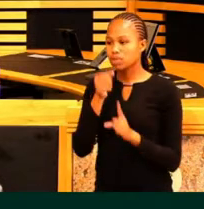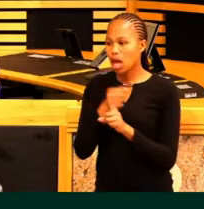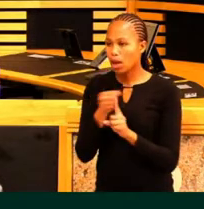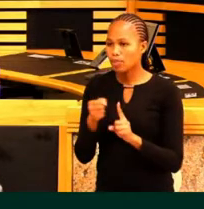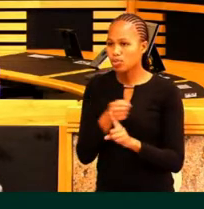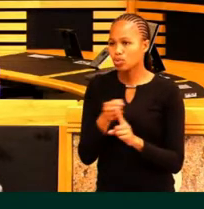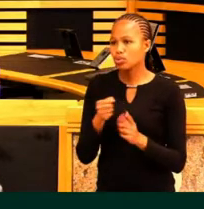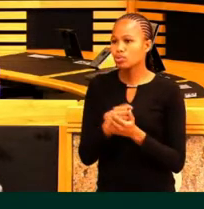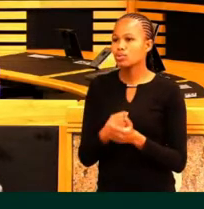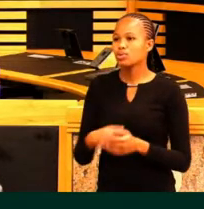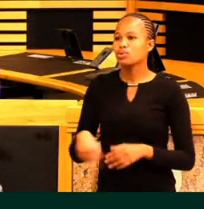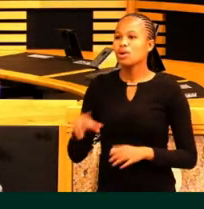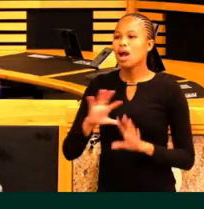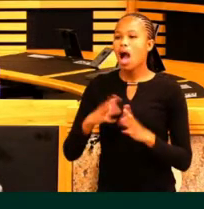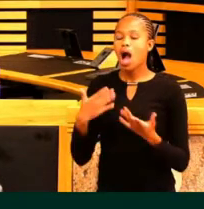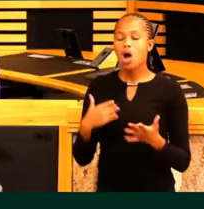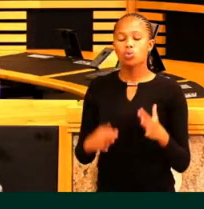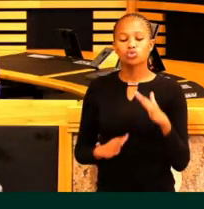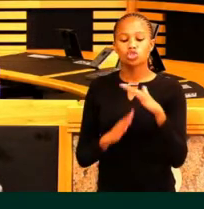abuse